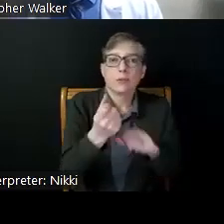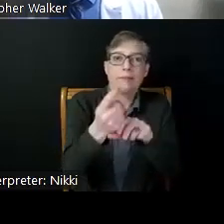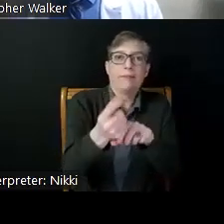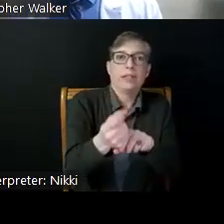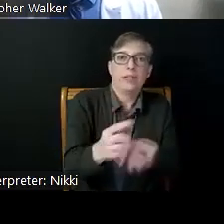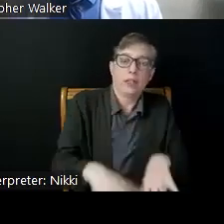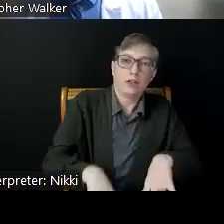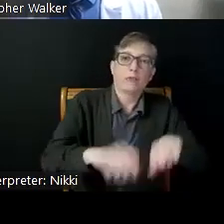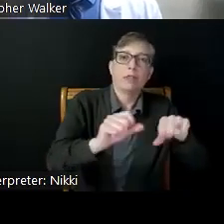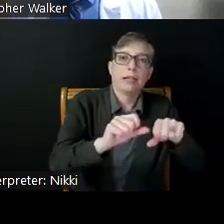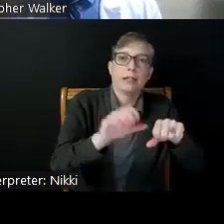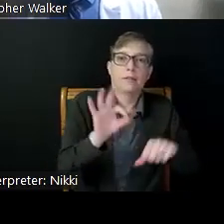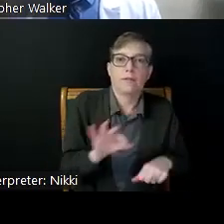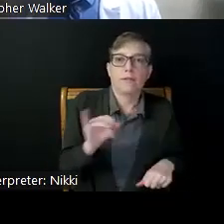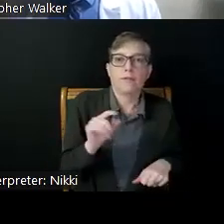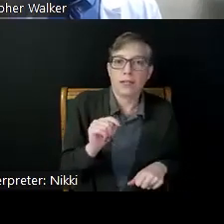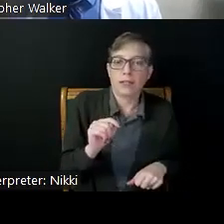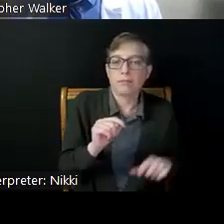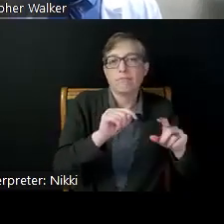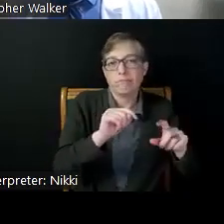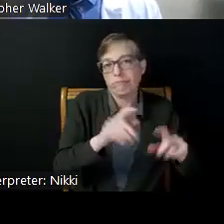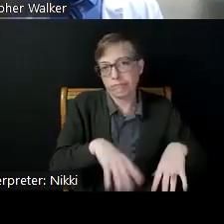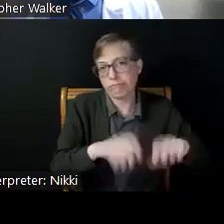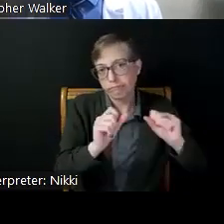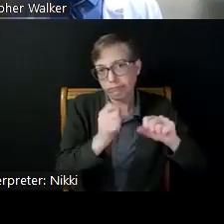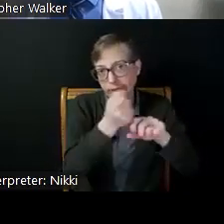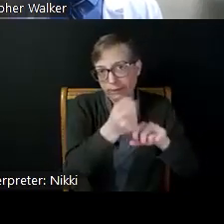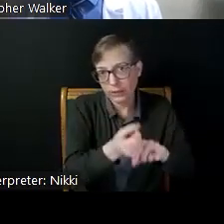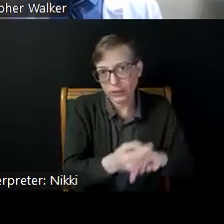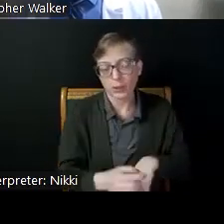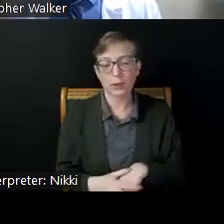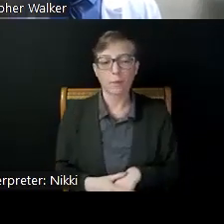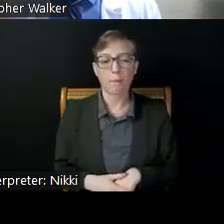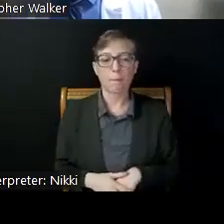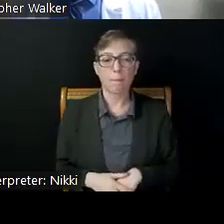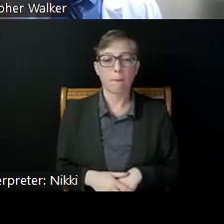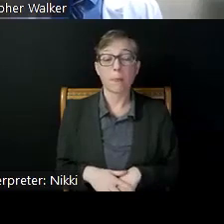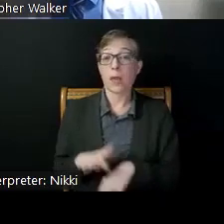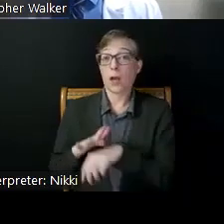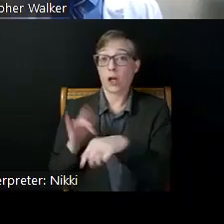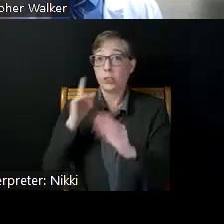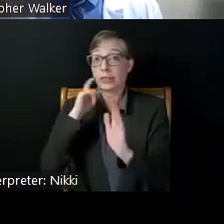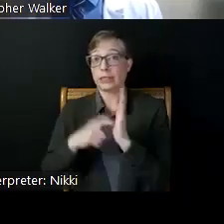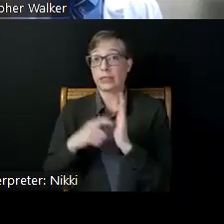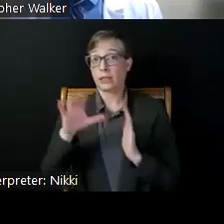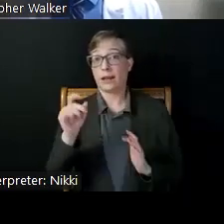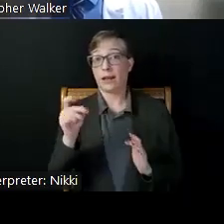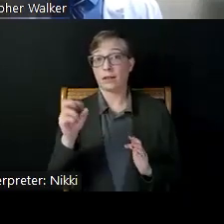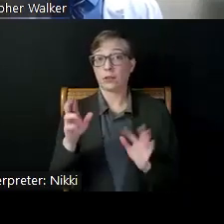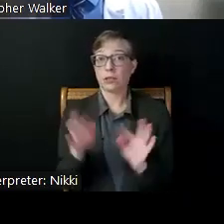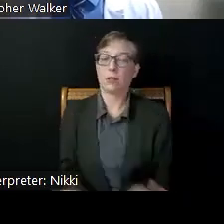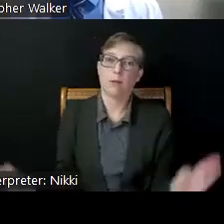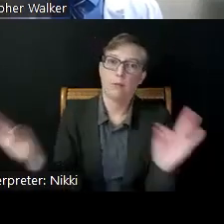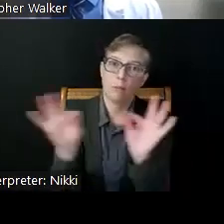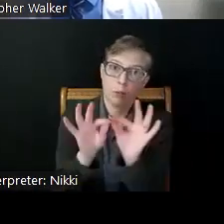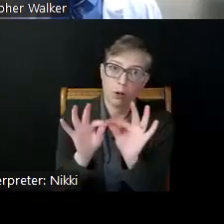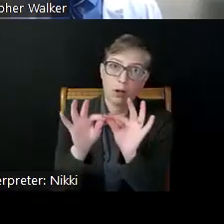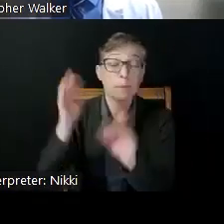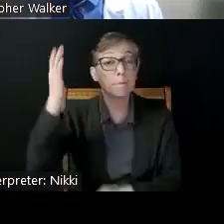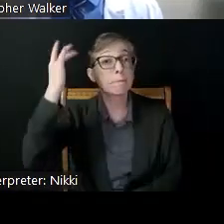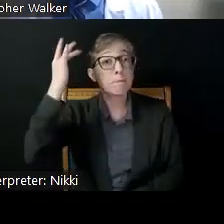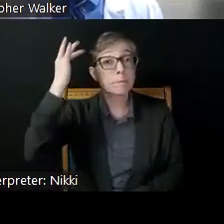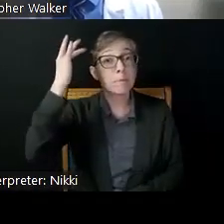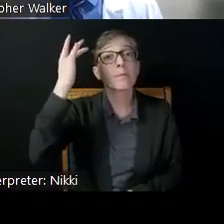The early detection of cancer is important. It allows for early treatment, which increases the likelihood